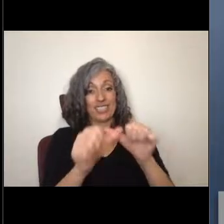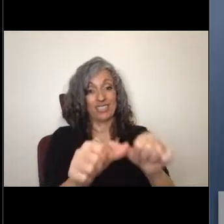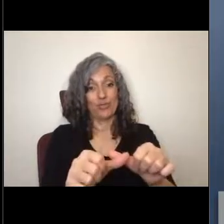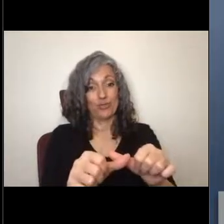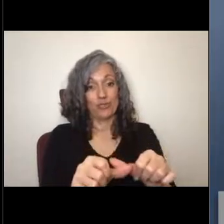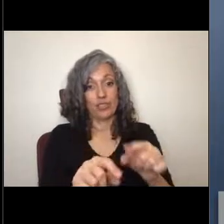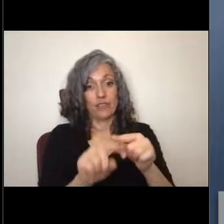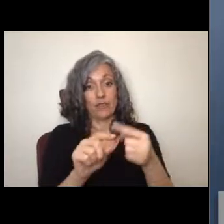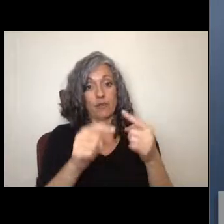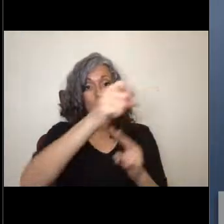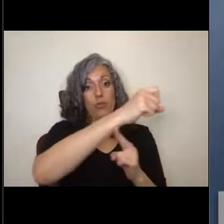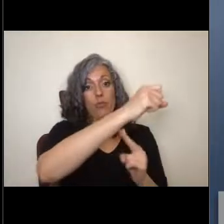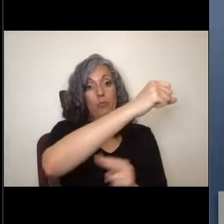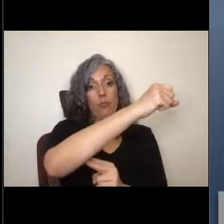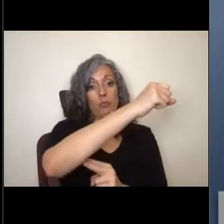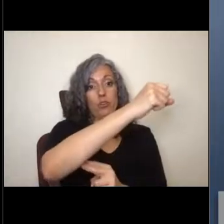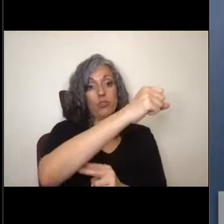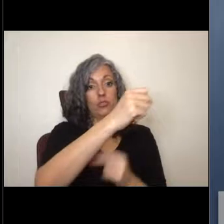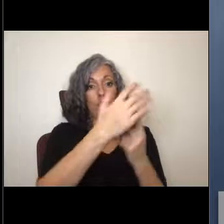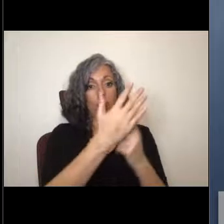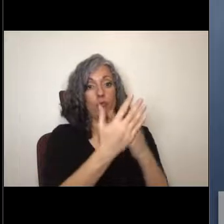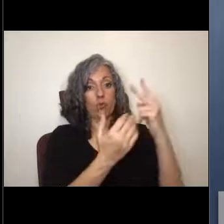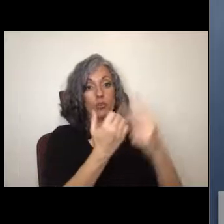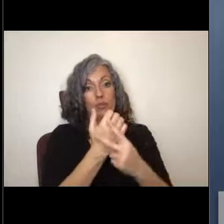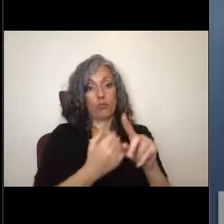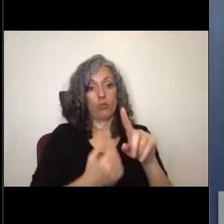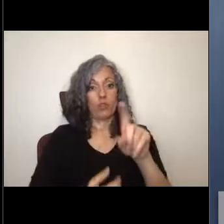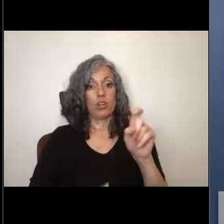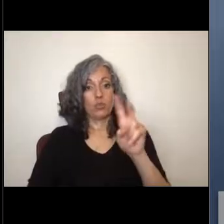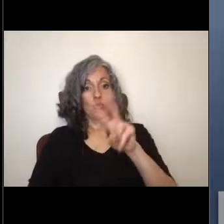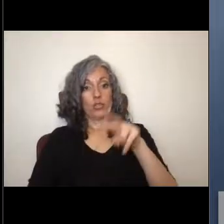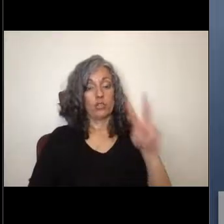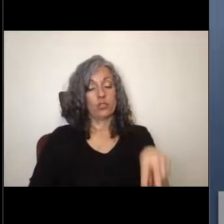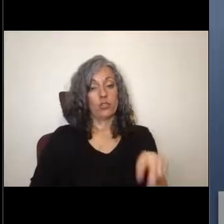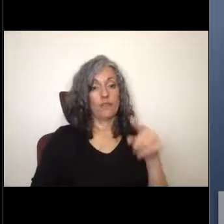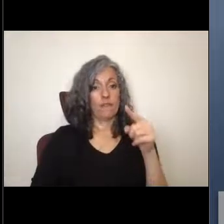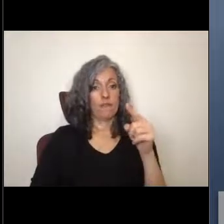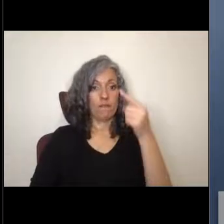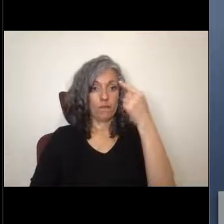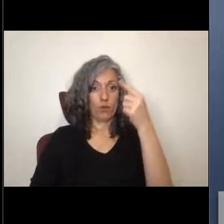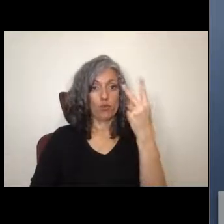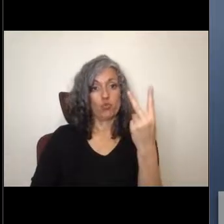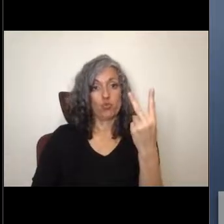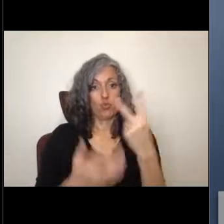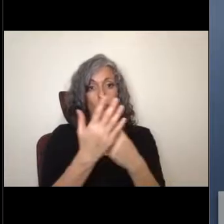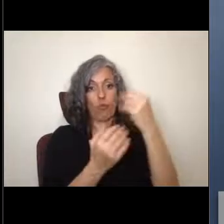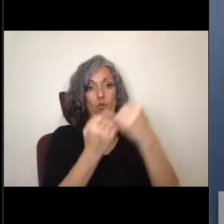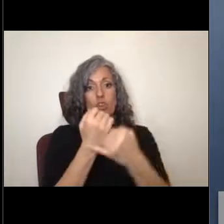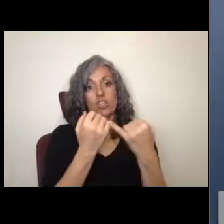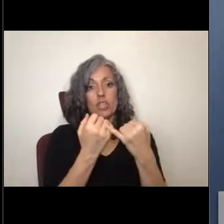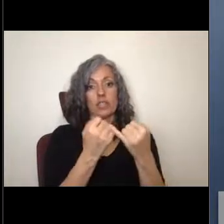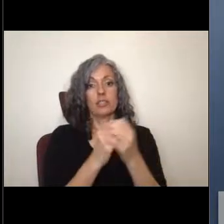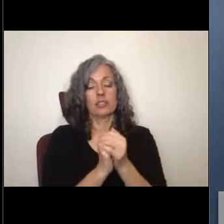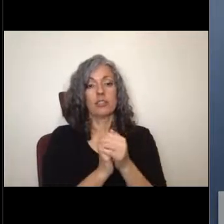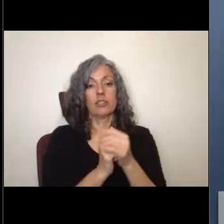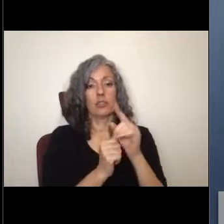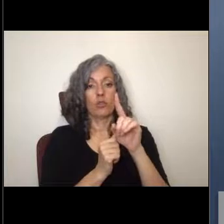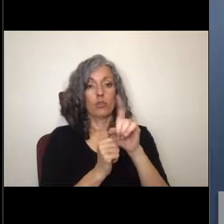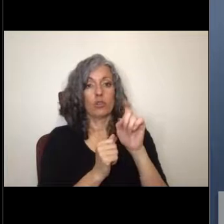Seismic Retrofit Program. 122 is for 2 projects for the period of contract award, and